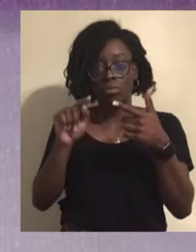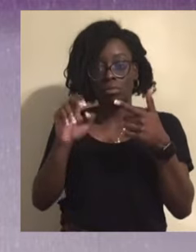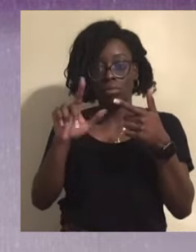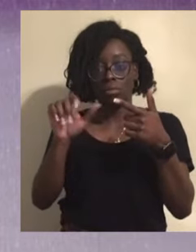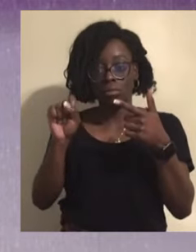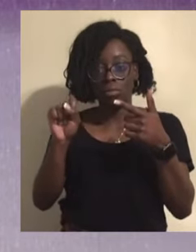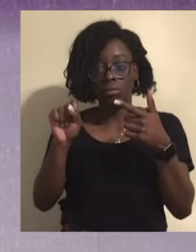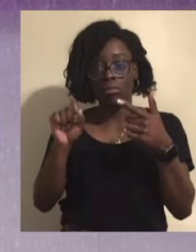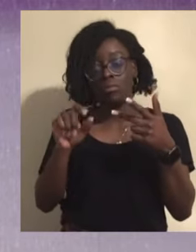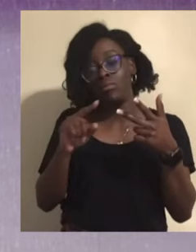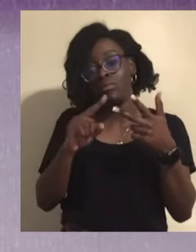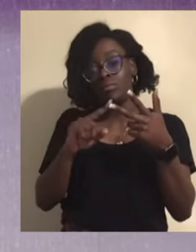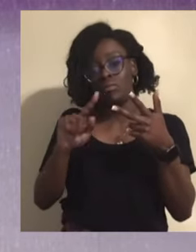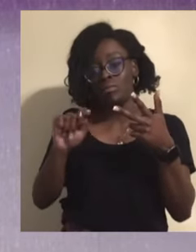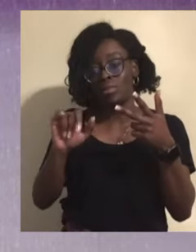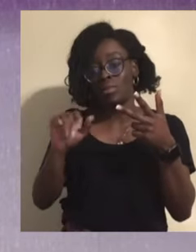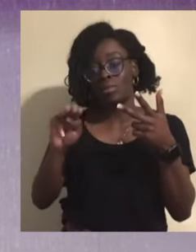timing.